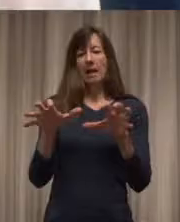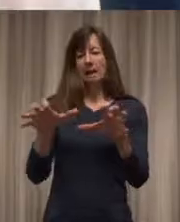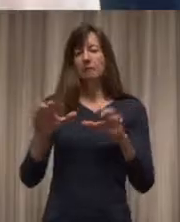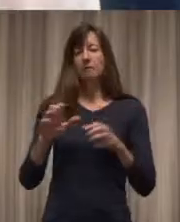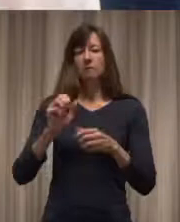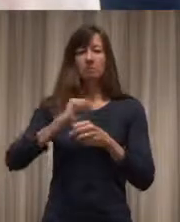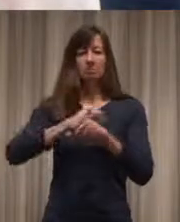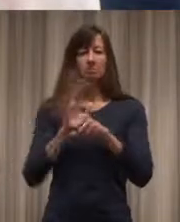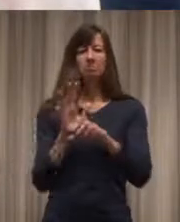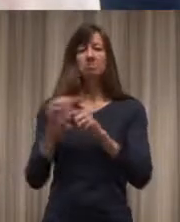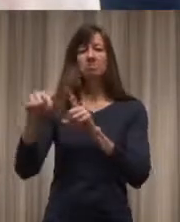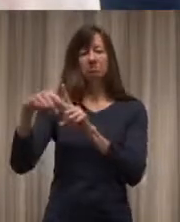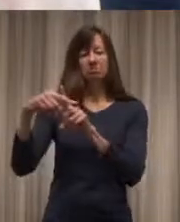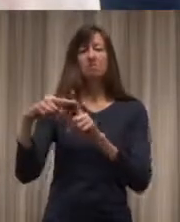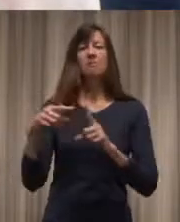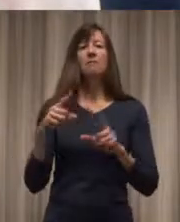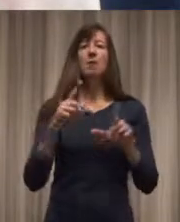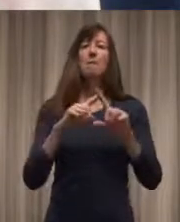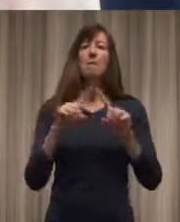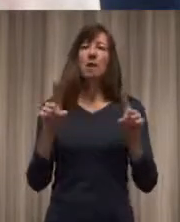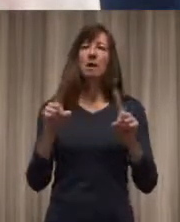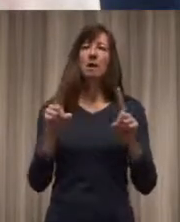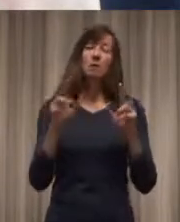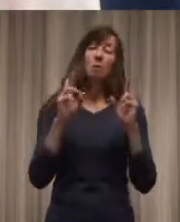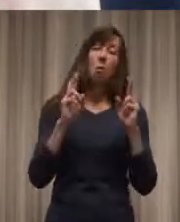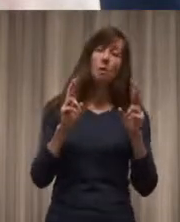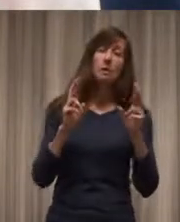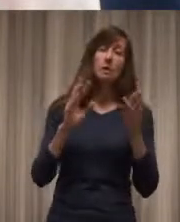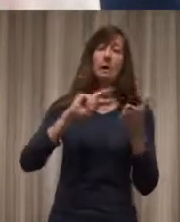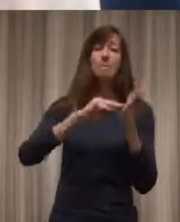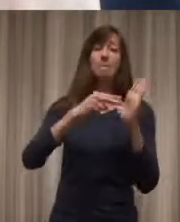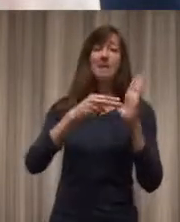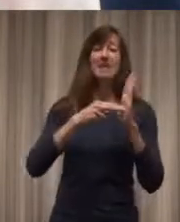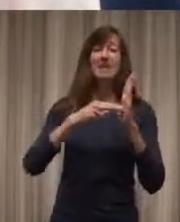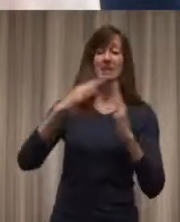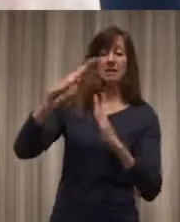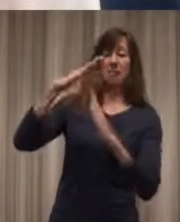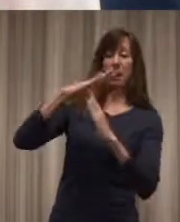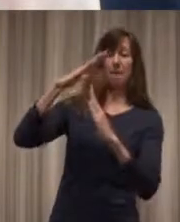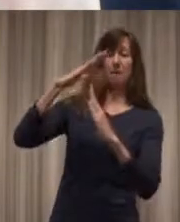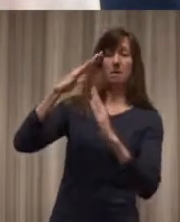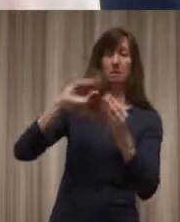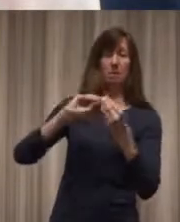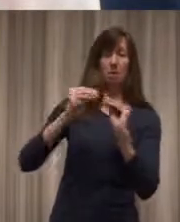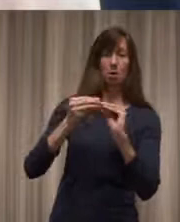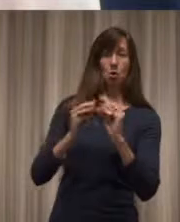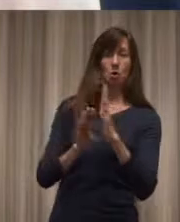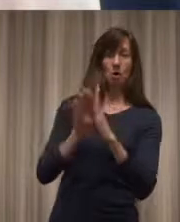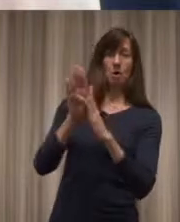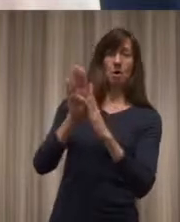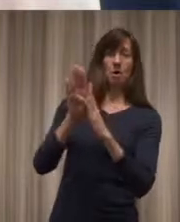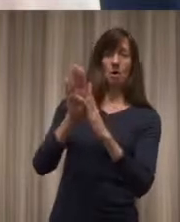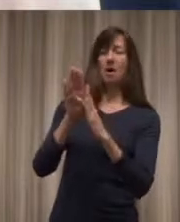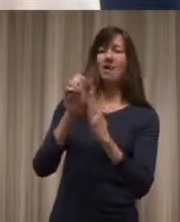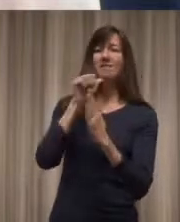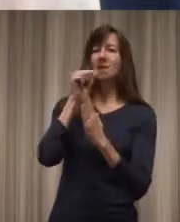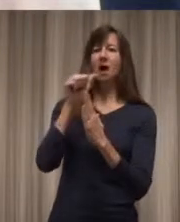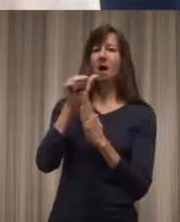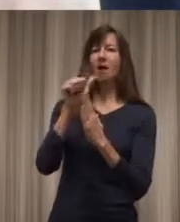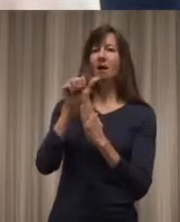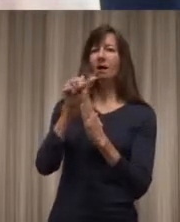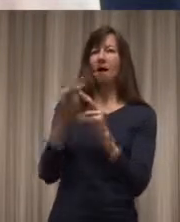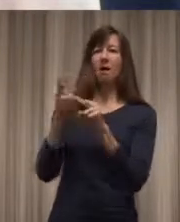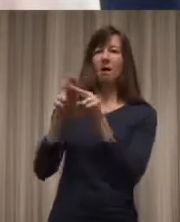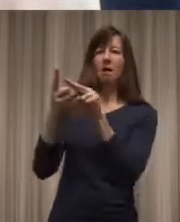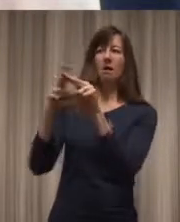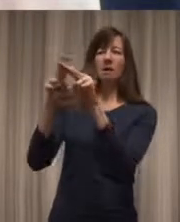the top of the curve, not just another notch on the way to a growing curve. And we will see here in the next 1 to 3